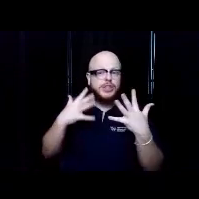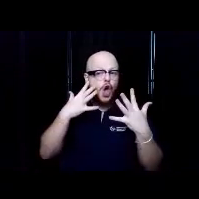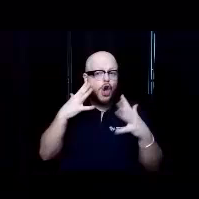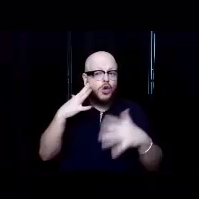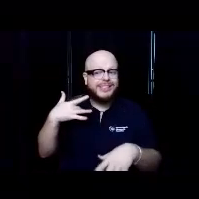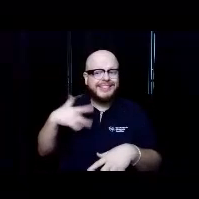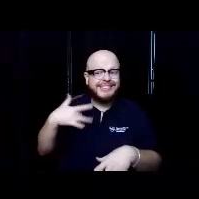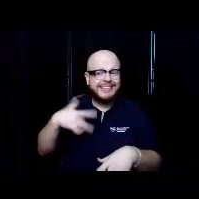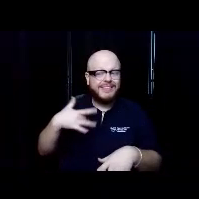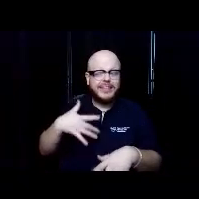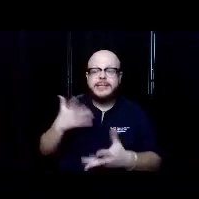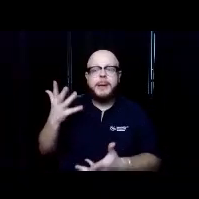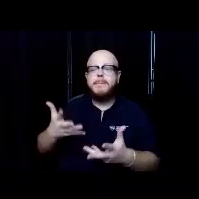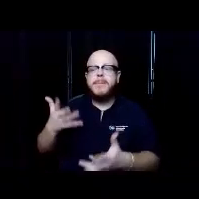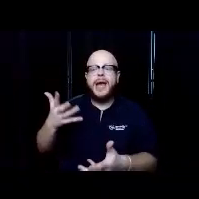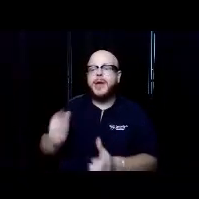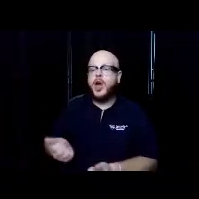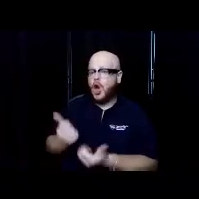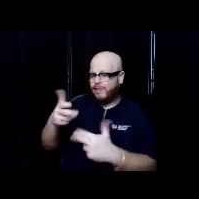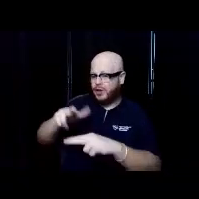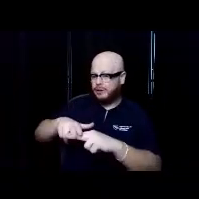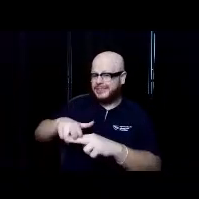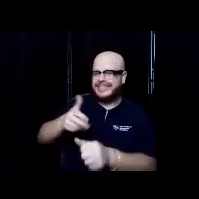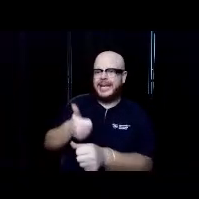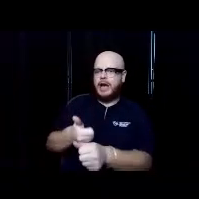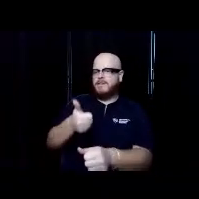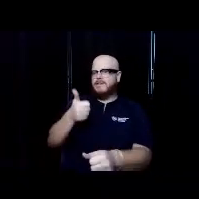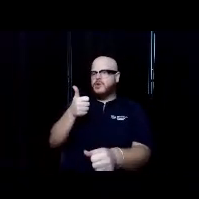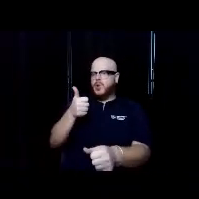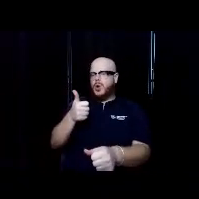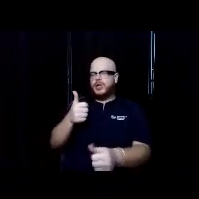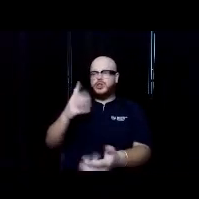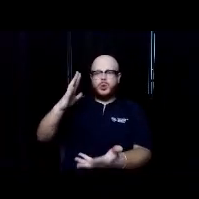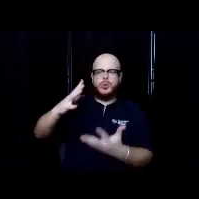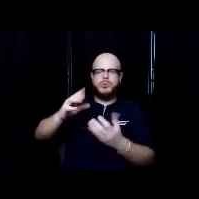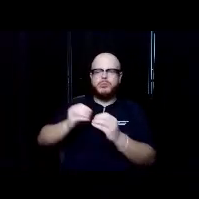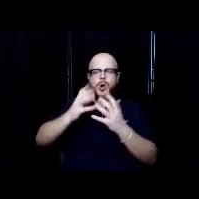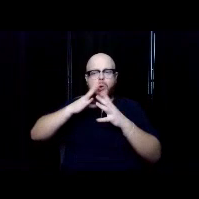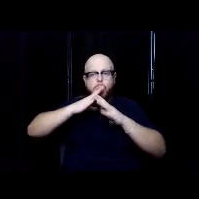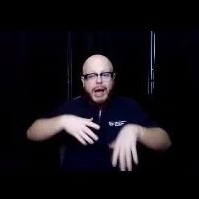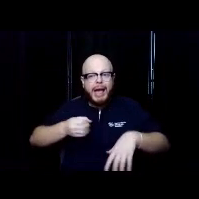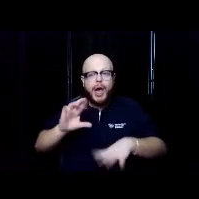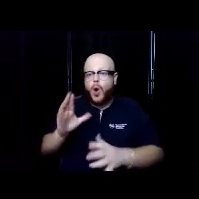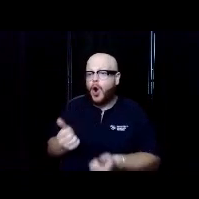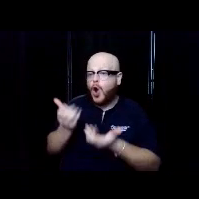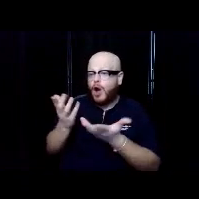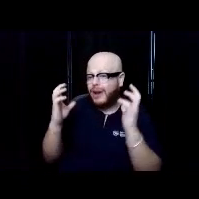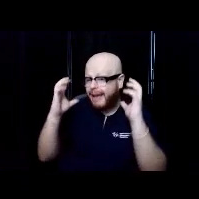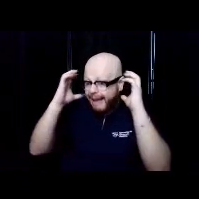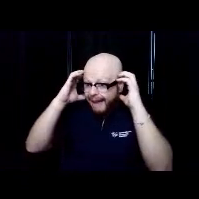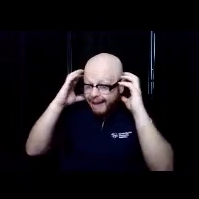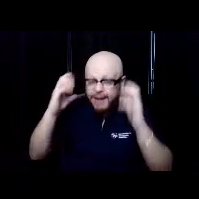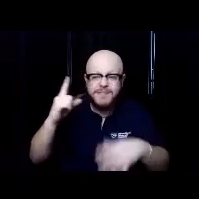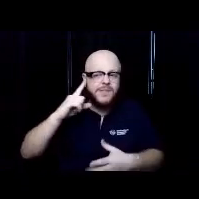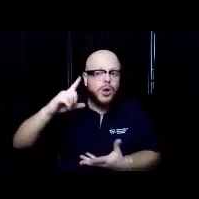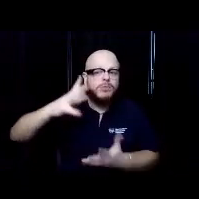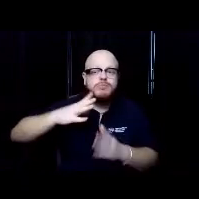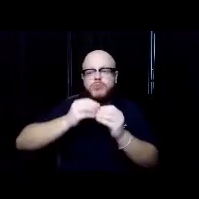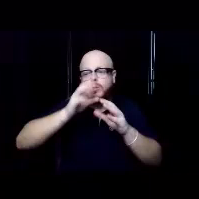audio speakers or provide noise-canceling headsets. Perhaps modifying a no outside